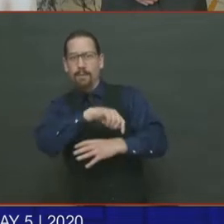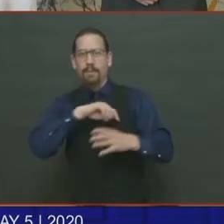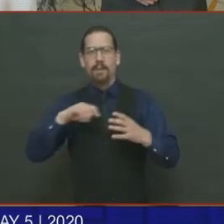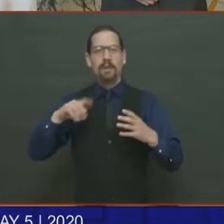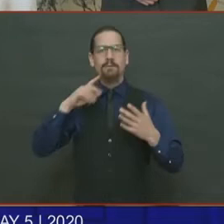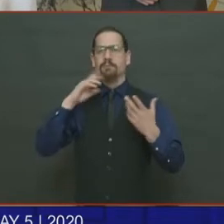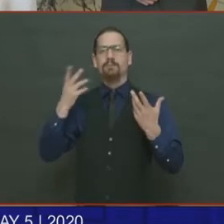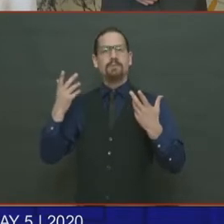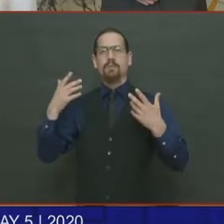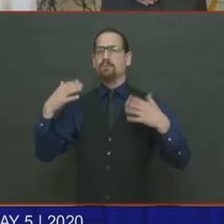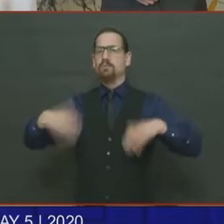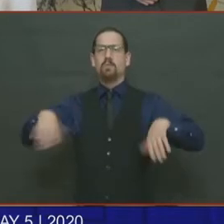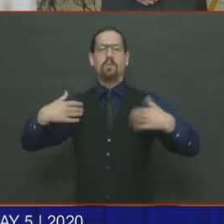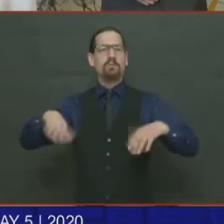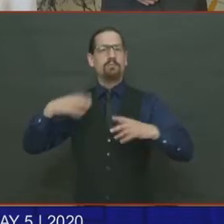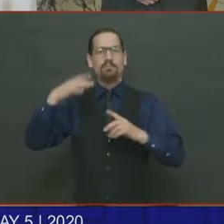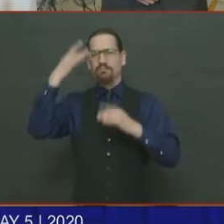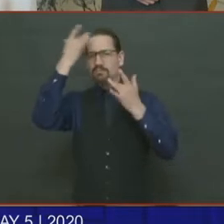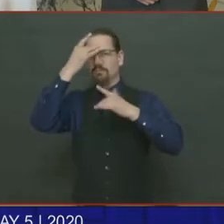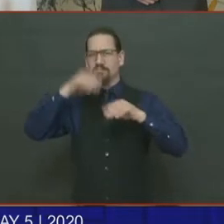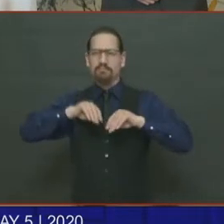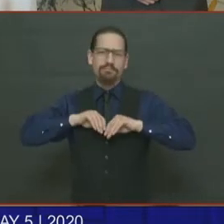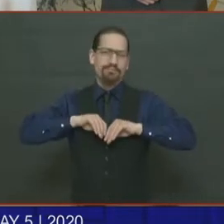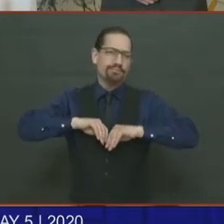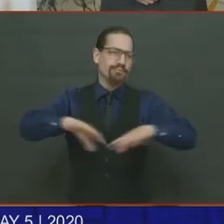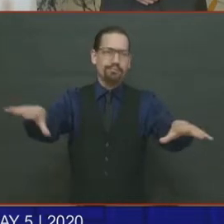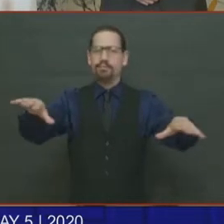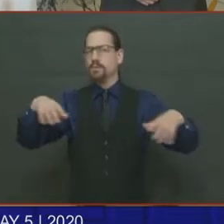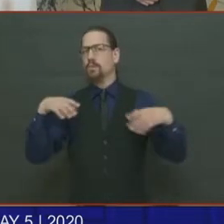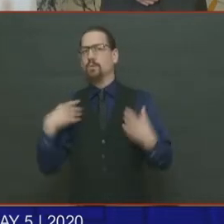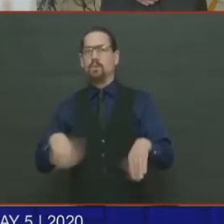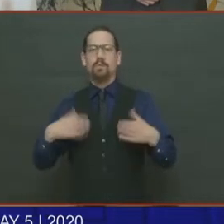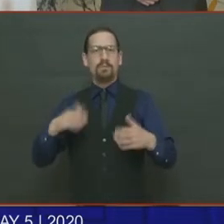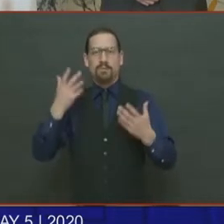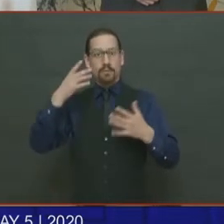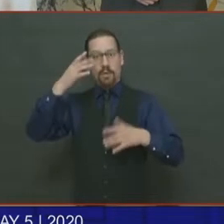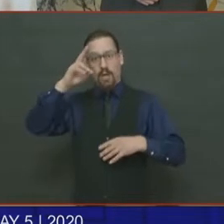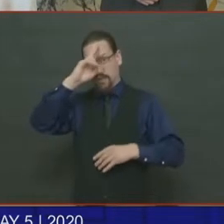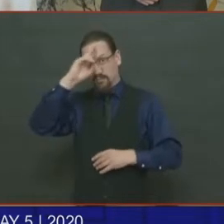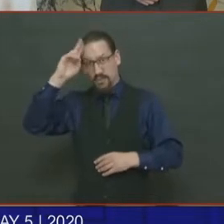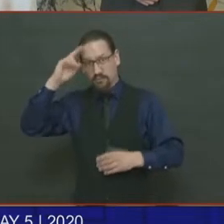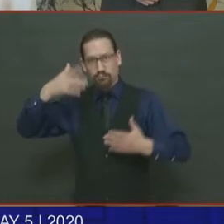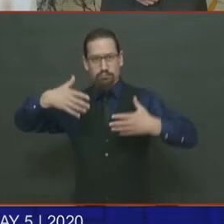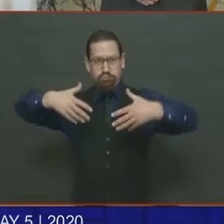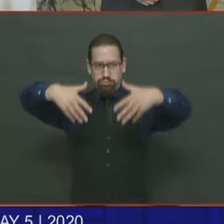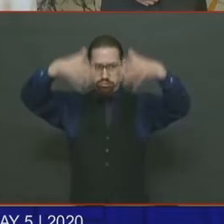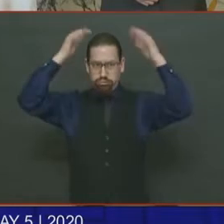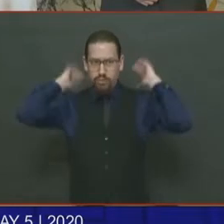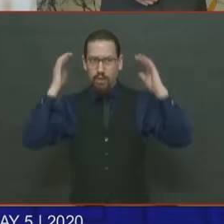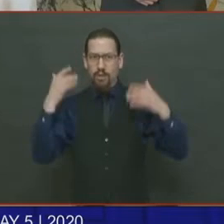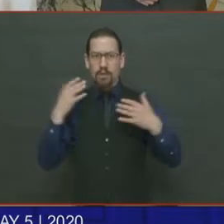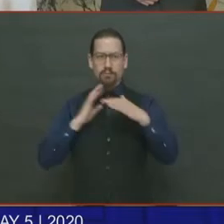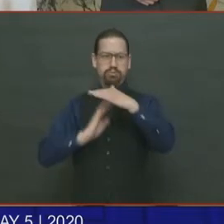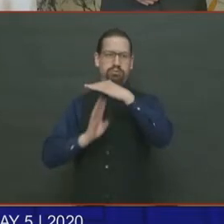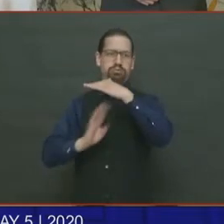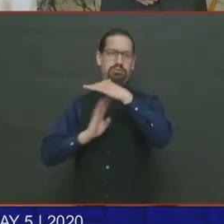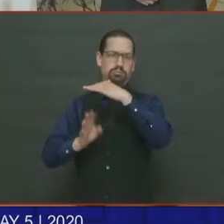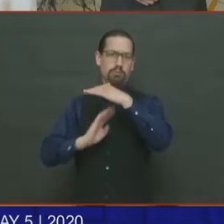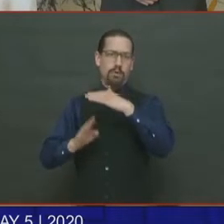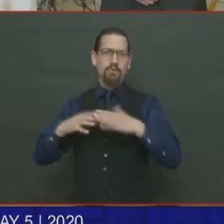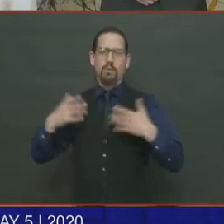I know we're going to be putting our foot back on the gas and letting folks get back to work, and we're all going to be around people more